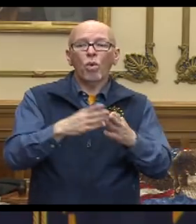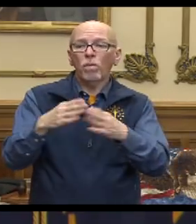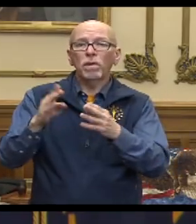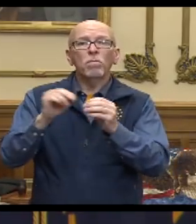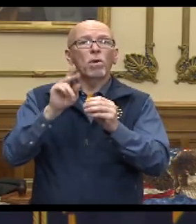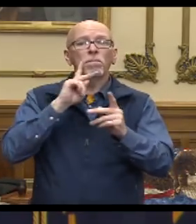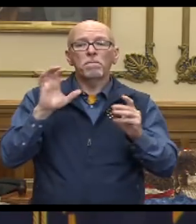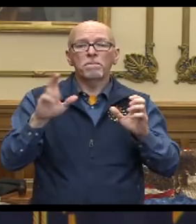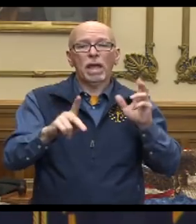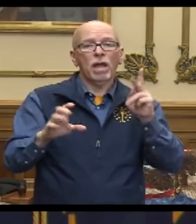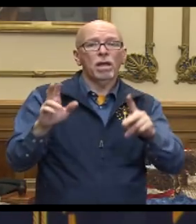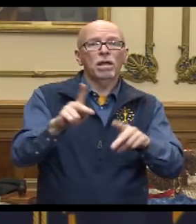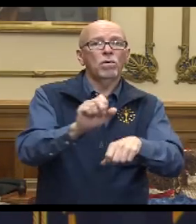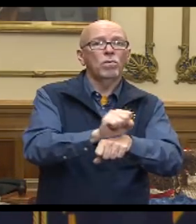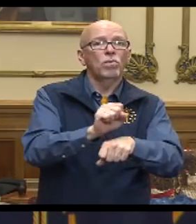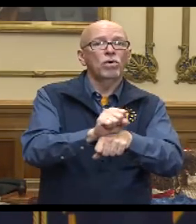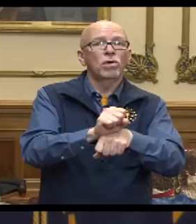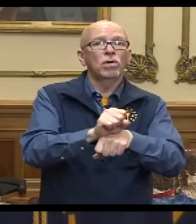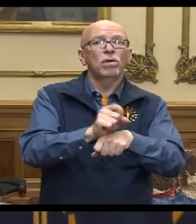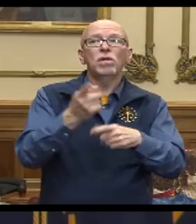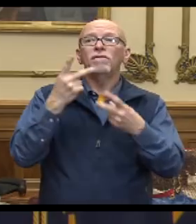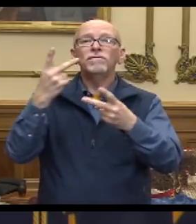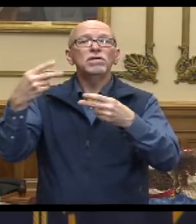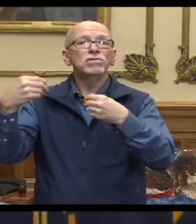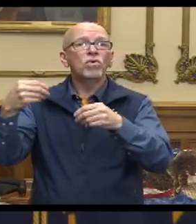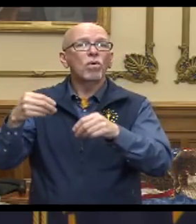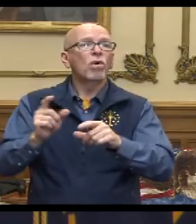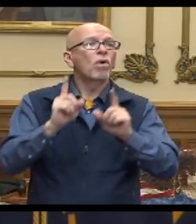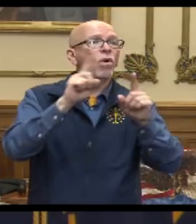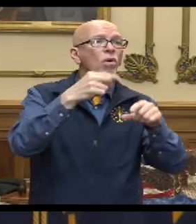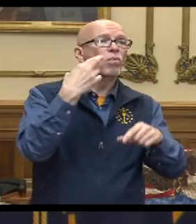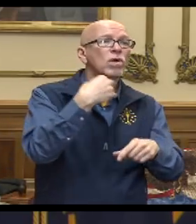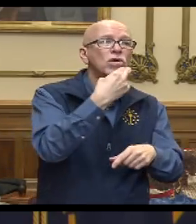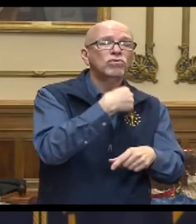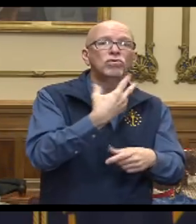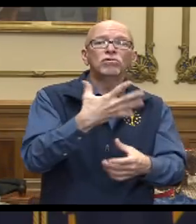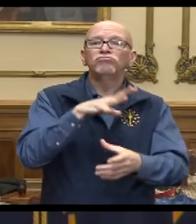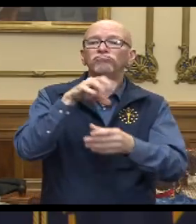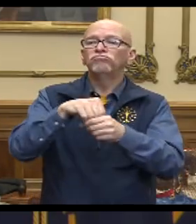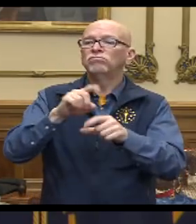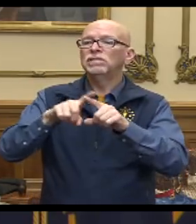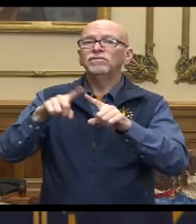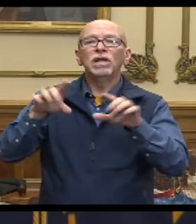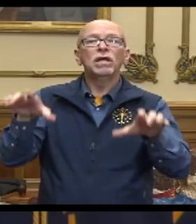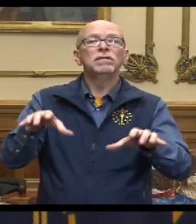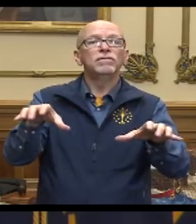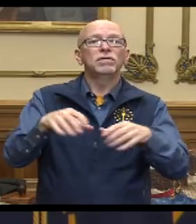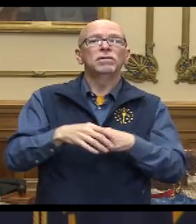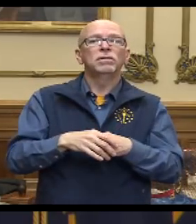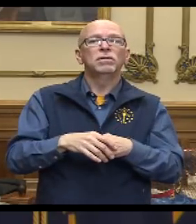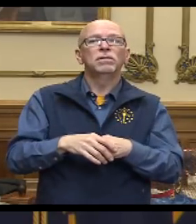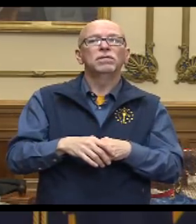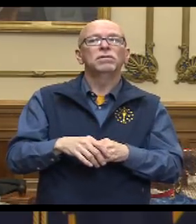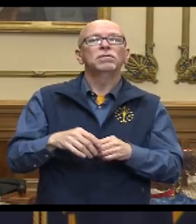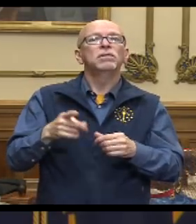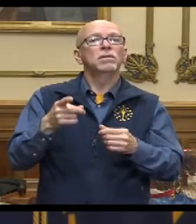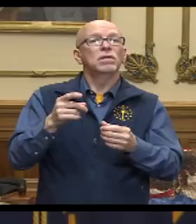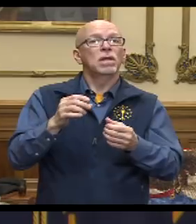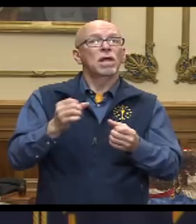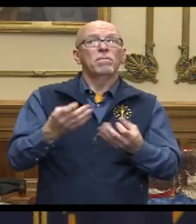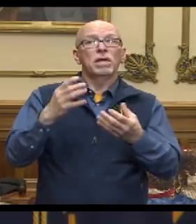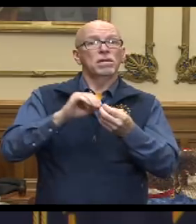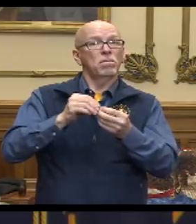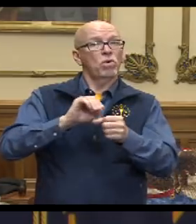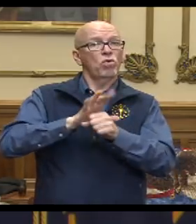to work, visit a store or restaurant, and participate in more activities. The number of